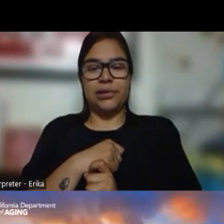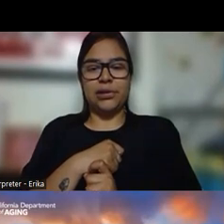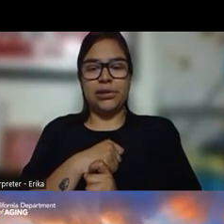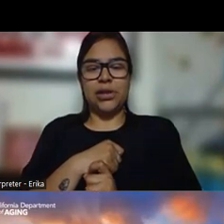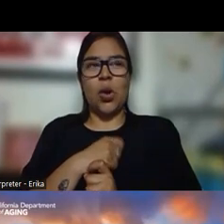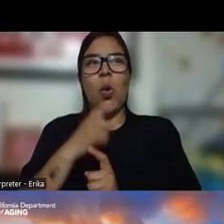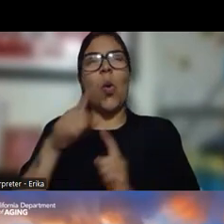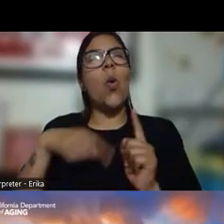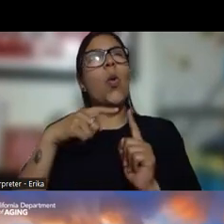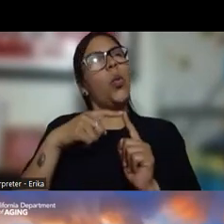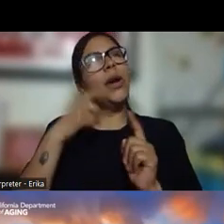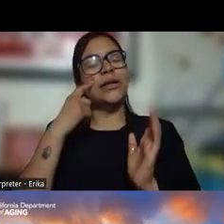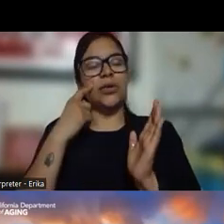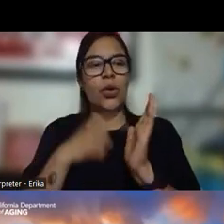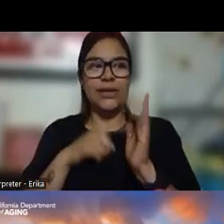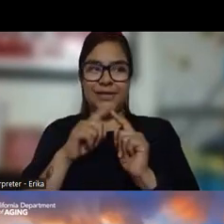applications, a couple examples.